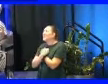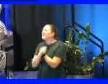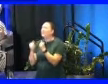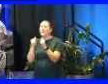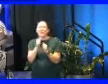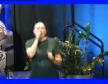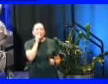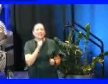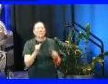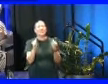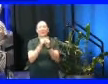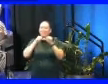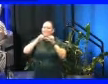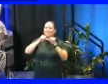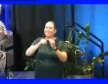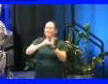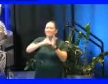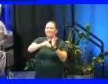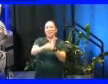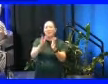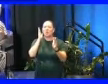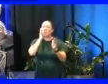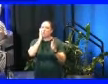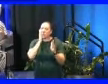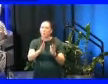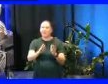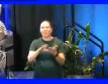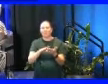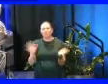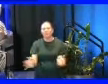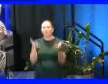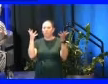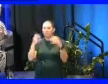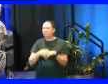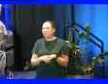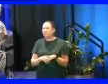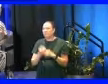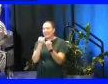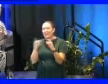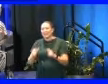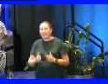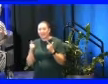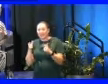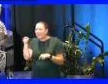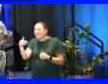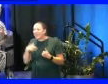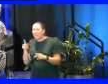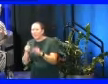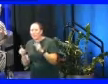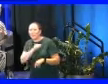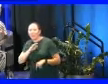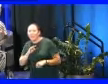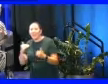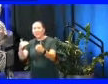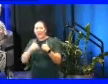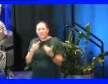and staying persistent, you're going to elevate. And Independent Now is that tool. They have the people, they have the resources. Like I said,